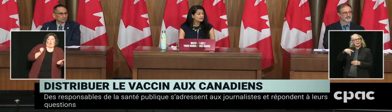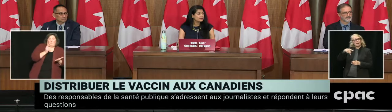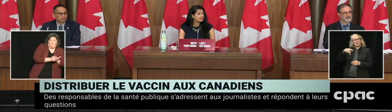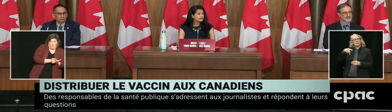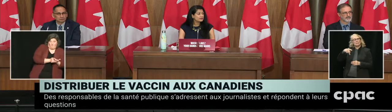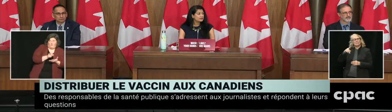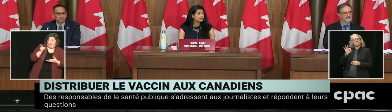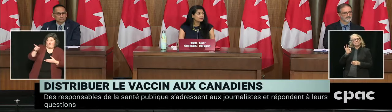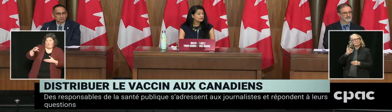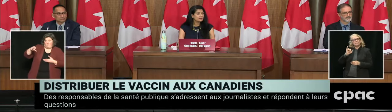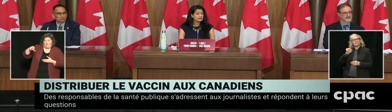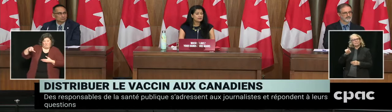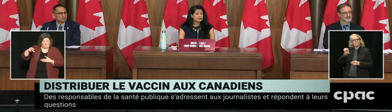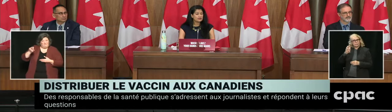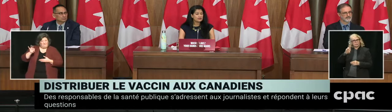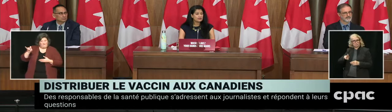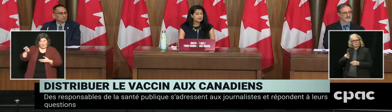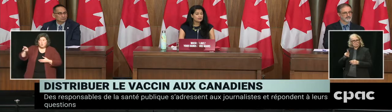them into Canada?